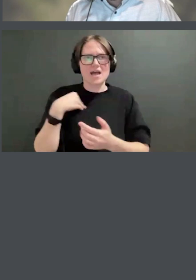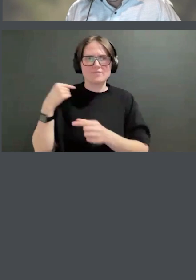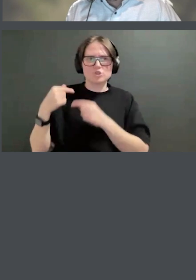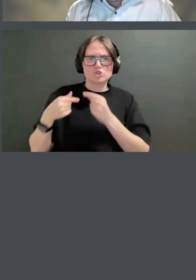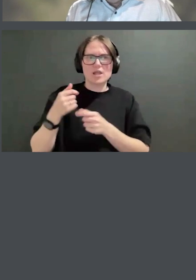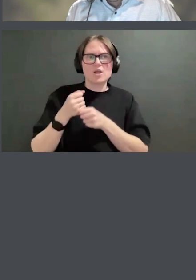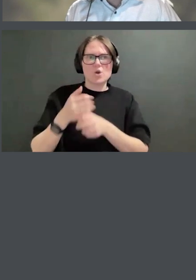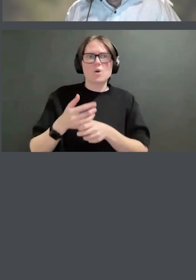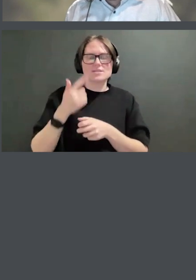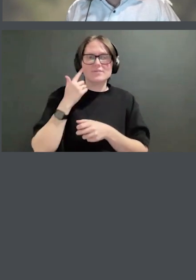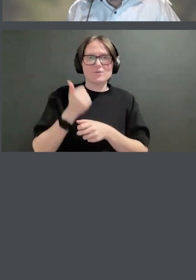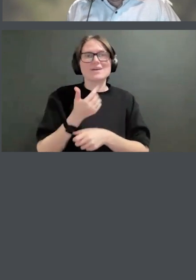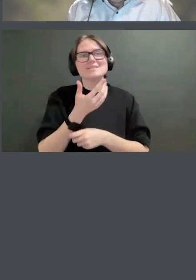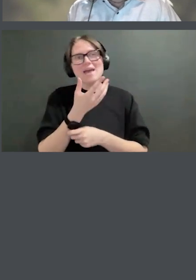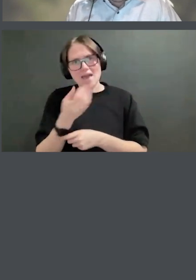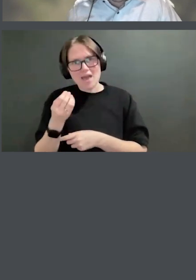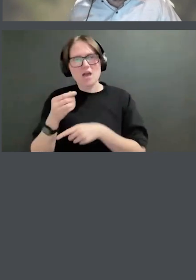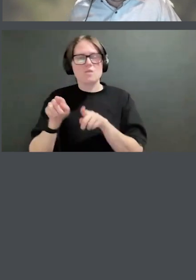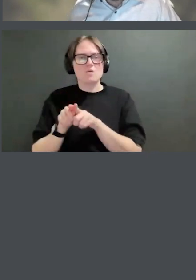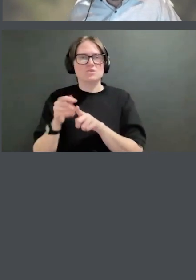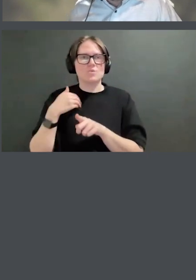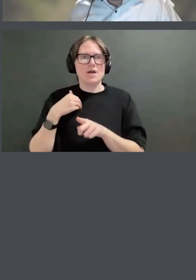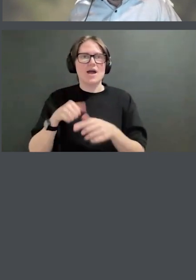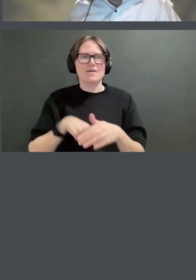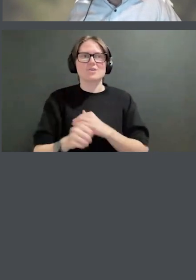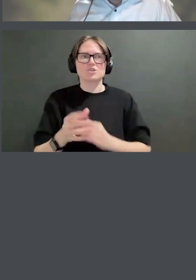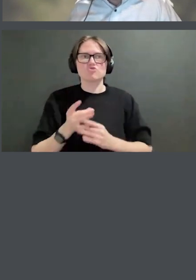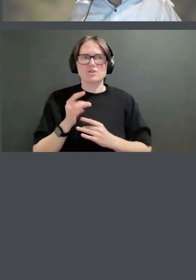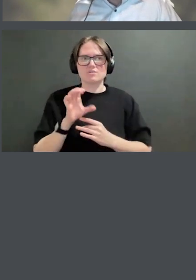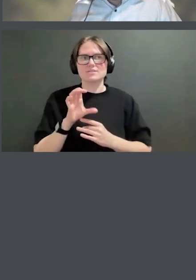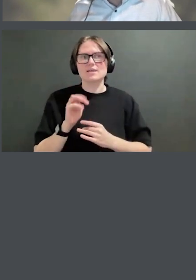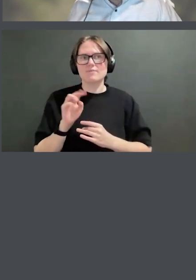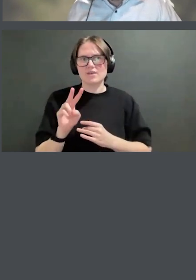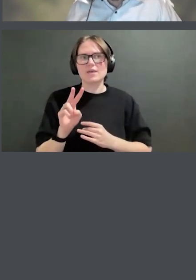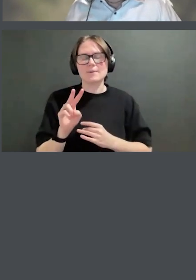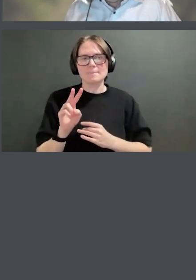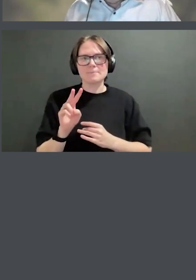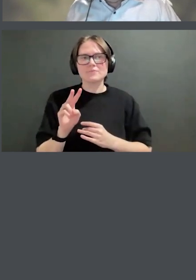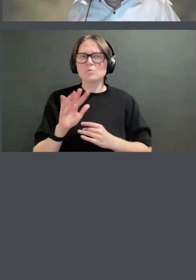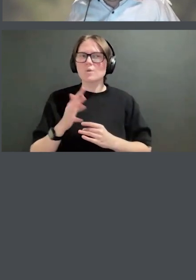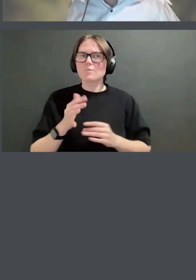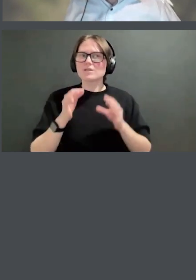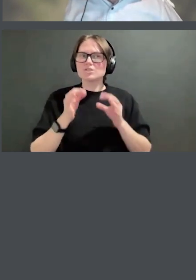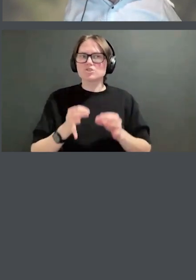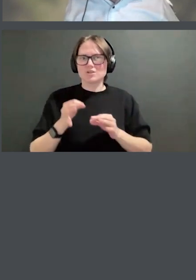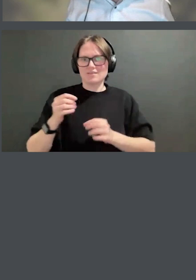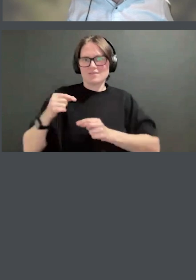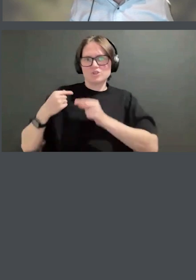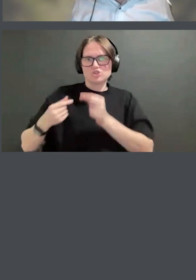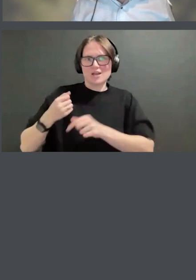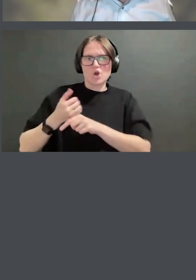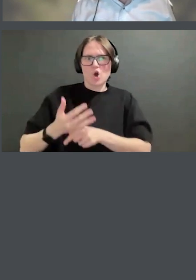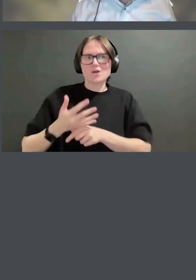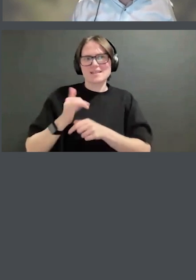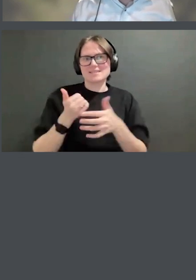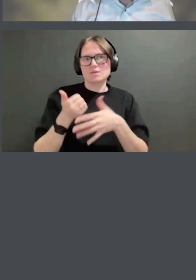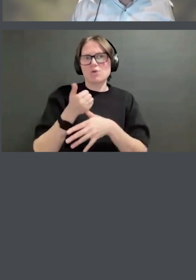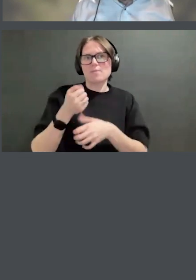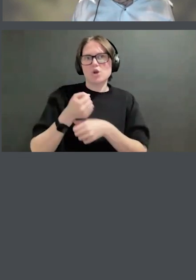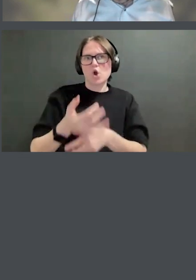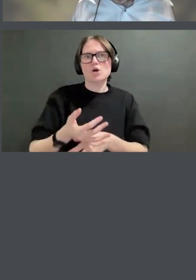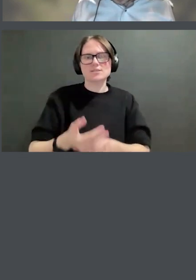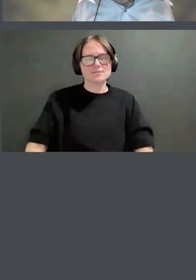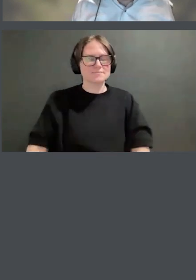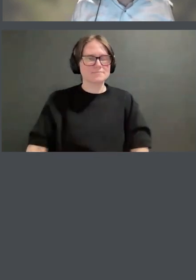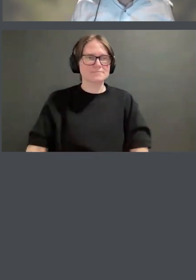loss and they also had congenital CMV, where we are pretty certain that the genetic cause is the primary cause of their hearing